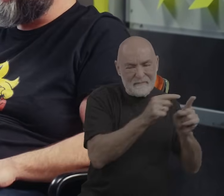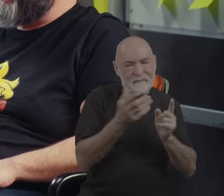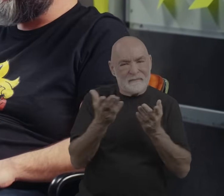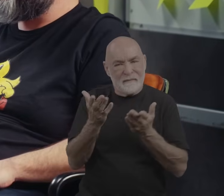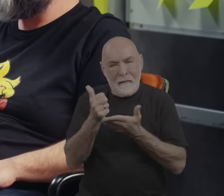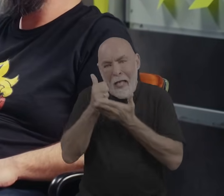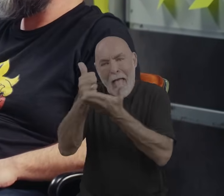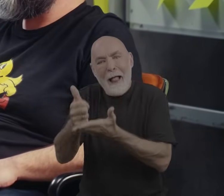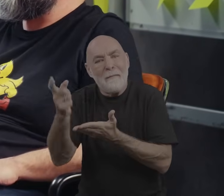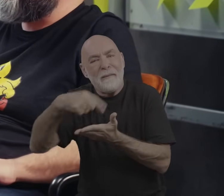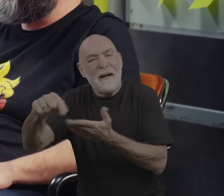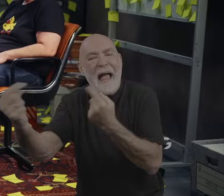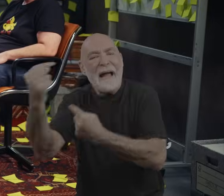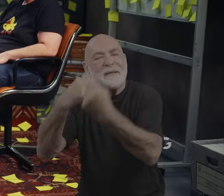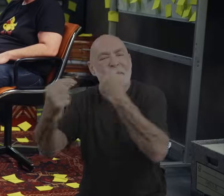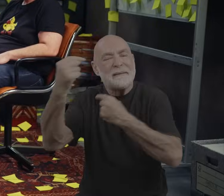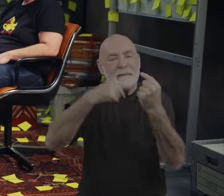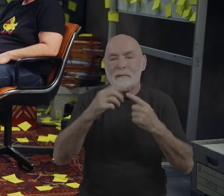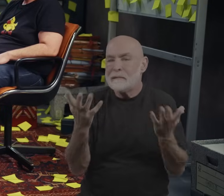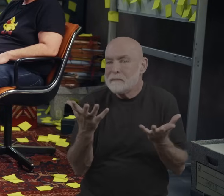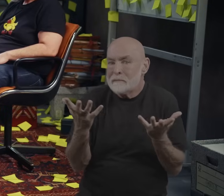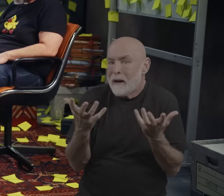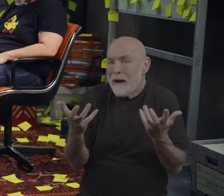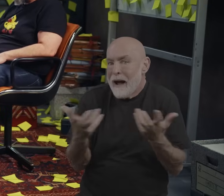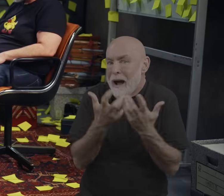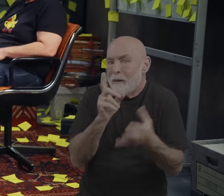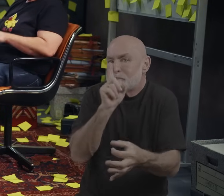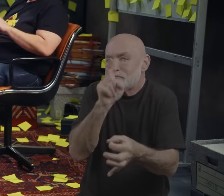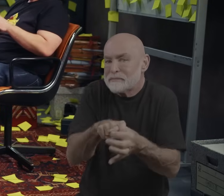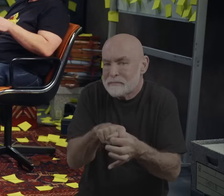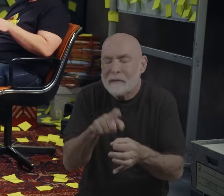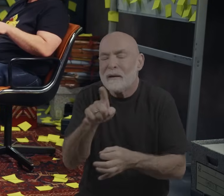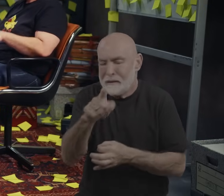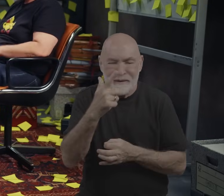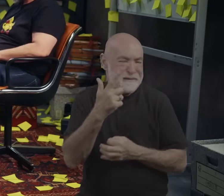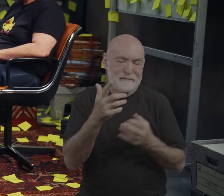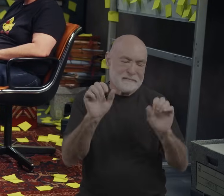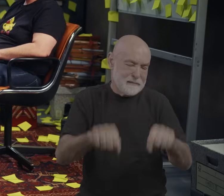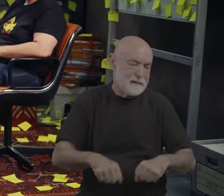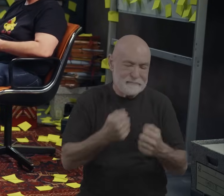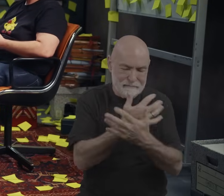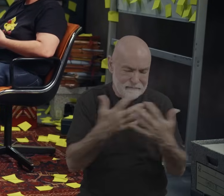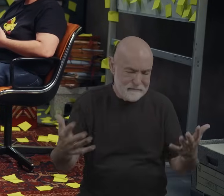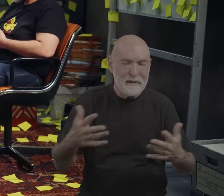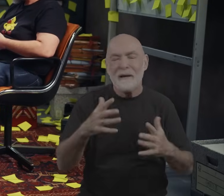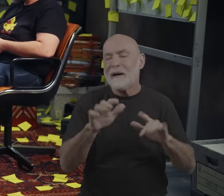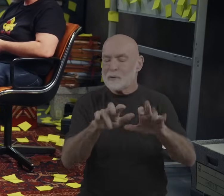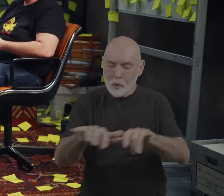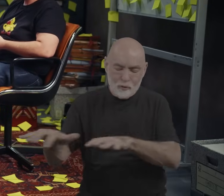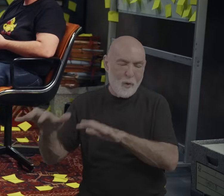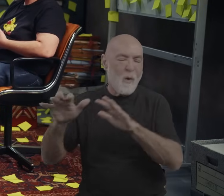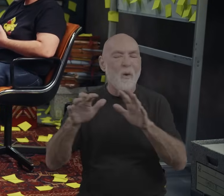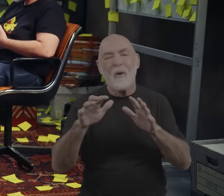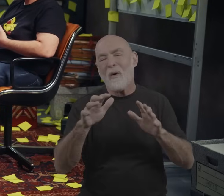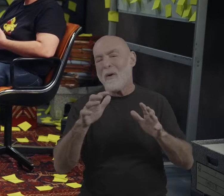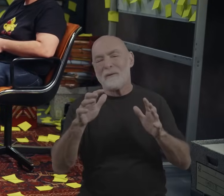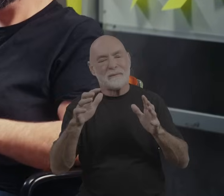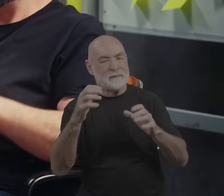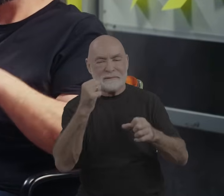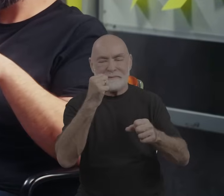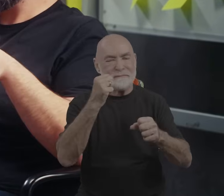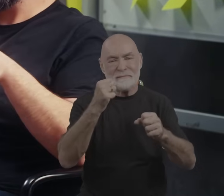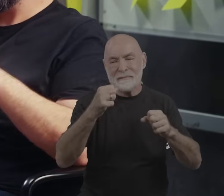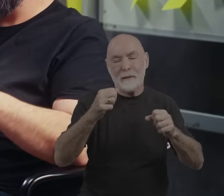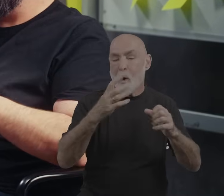additional health. So yeah, there you go. Where can we sign up? Yeah, lots of ways to play this game. Of course, we're on all the major consoles, on Epic Game